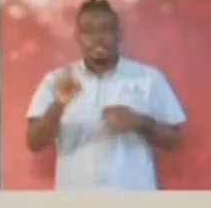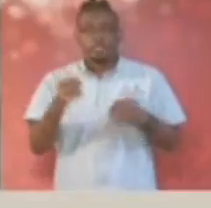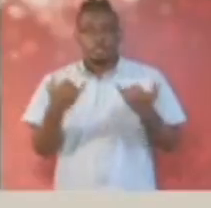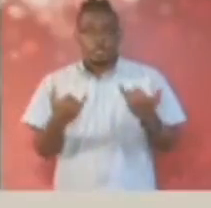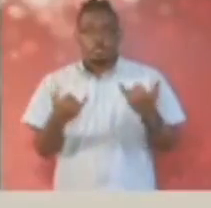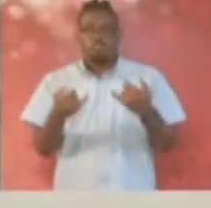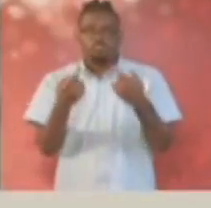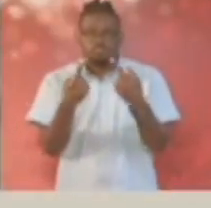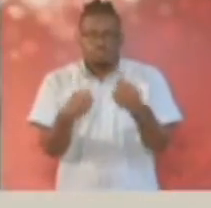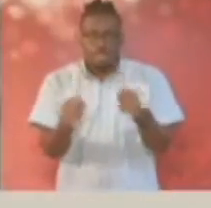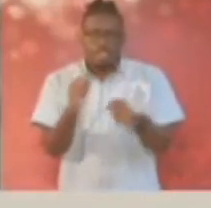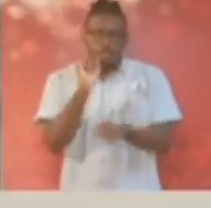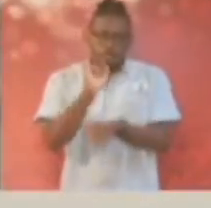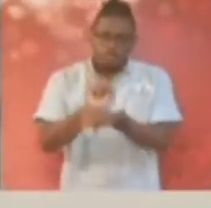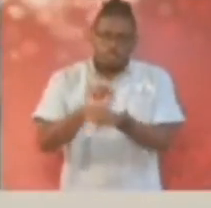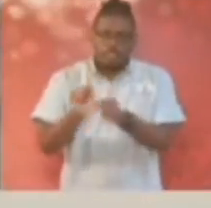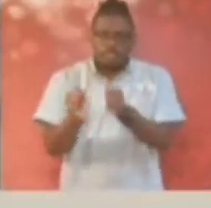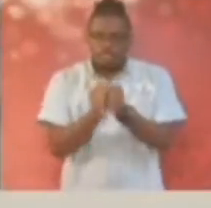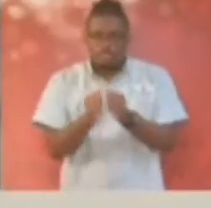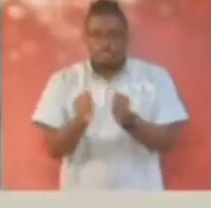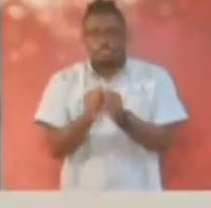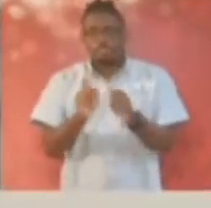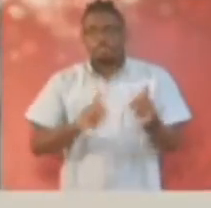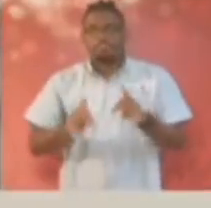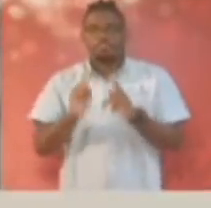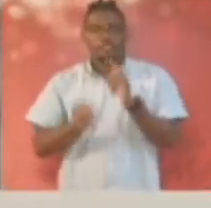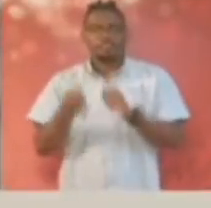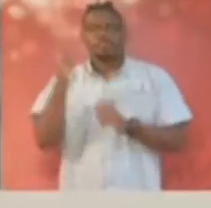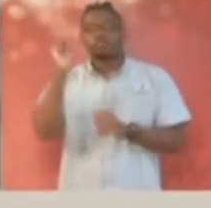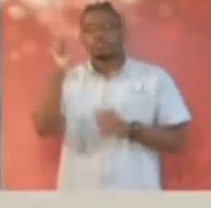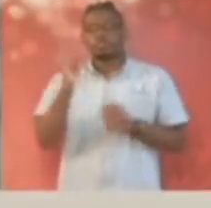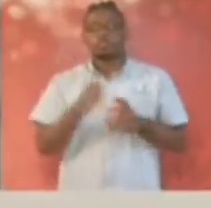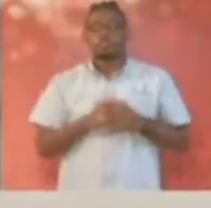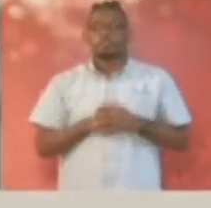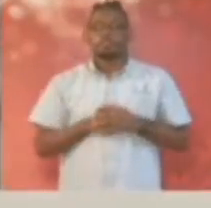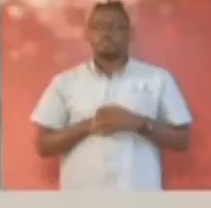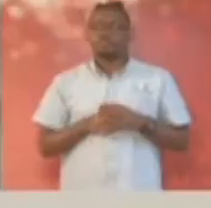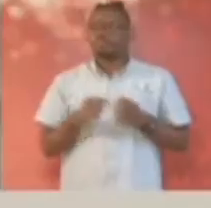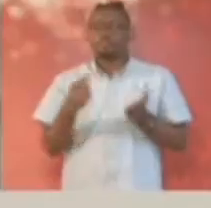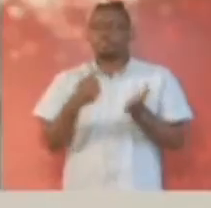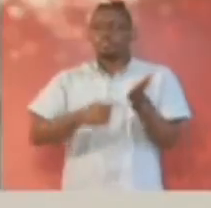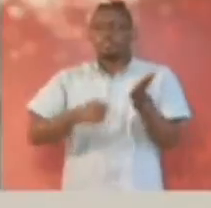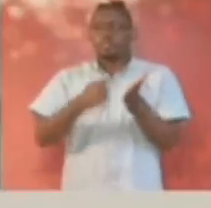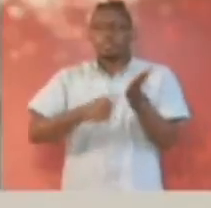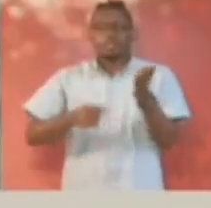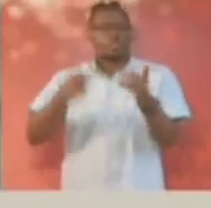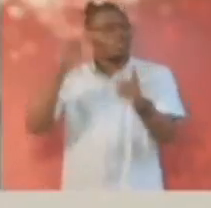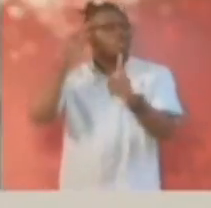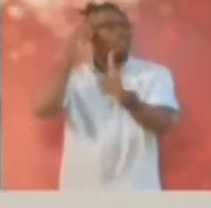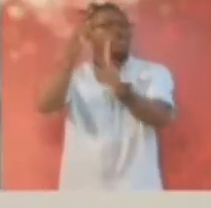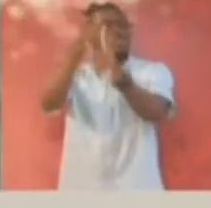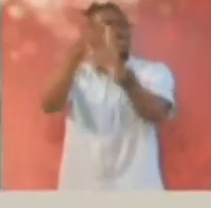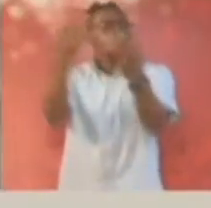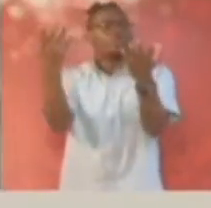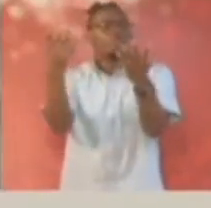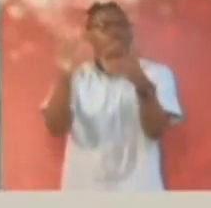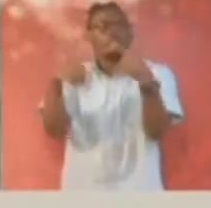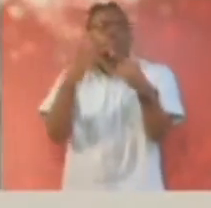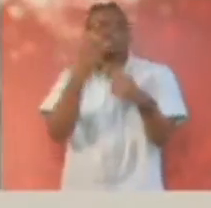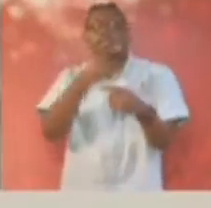nation and survive. Now, what's the goal when we deal with diabetes,